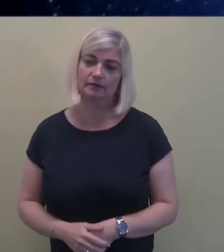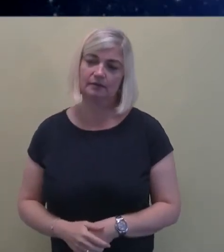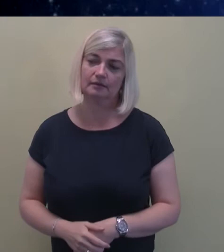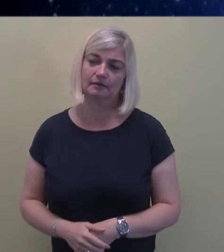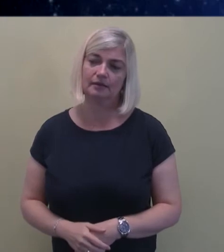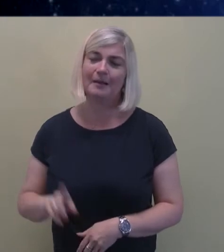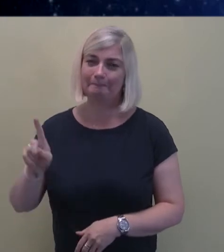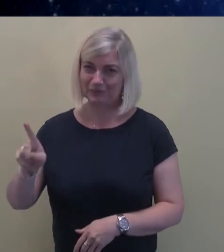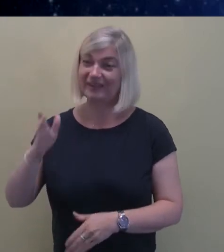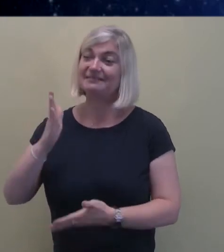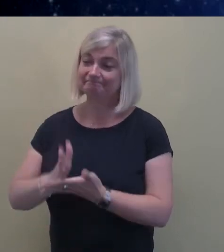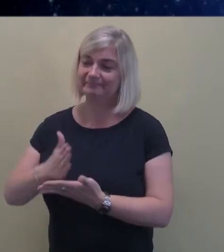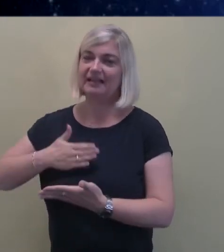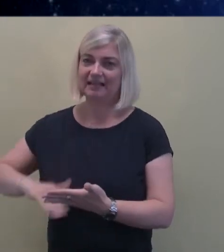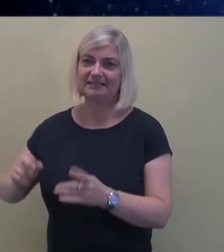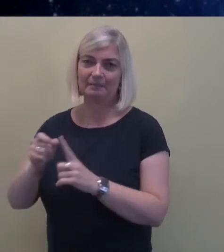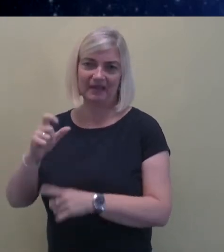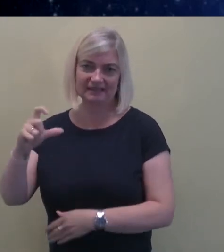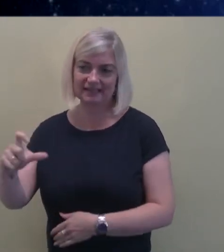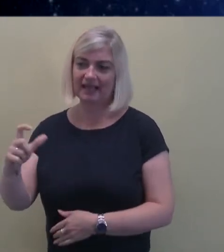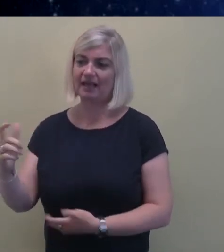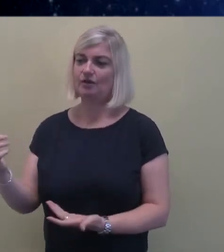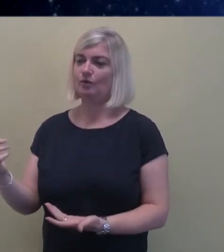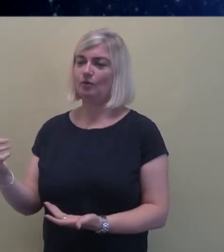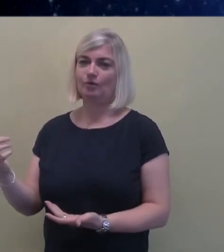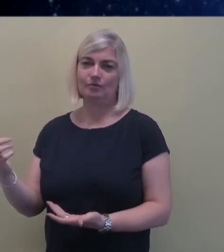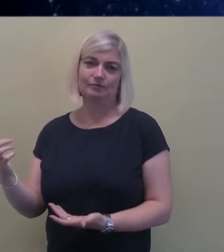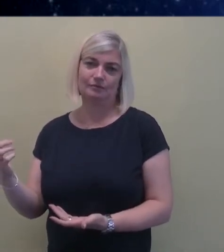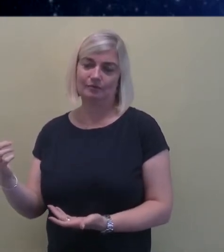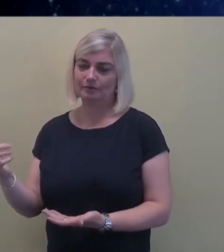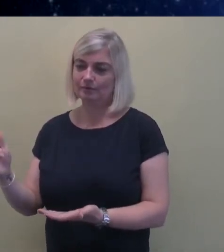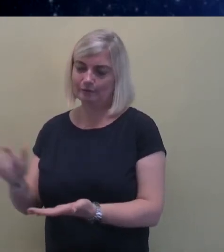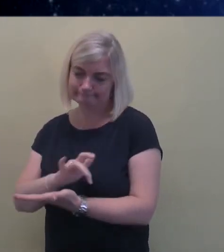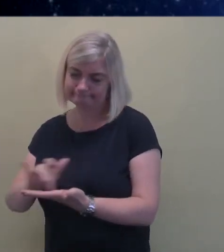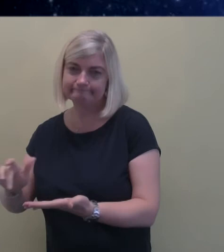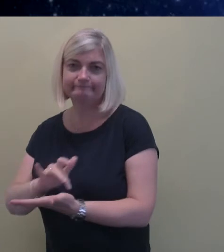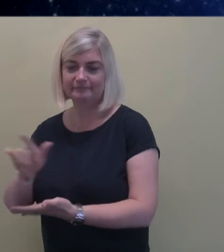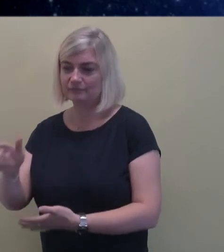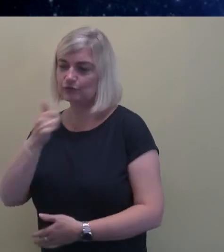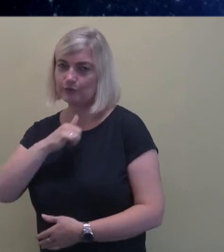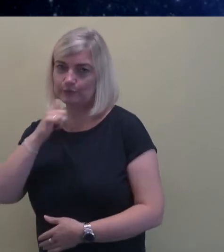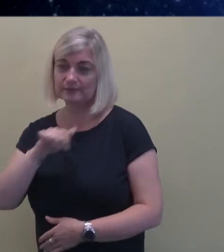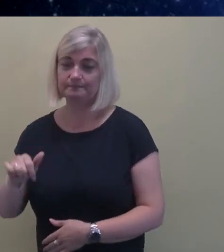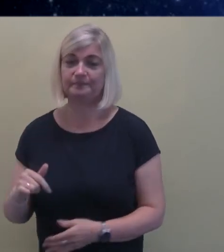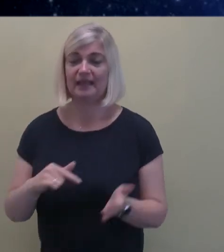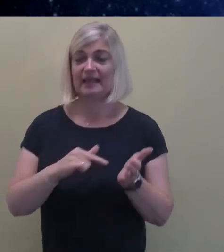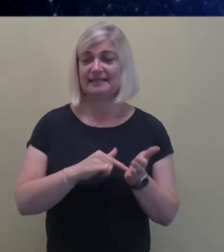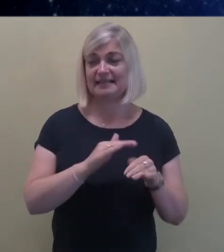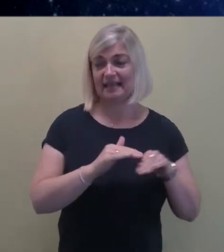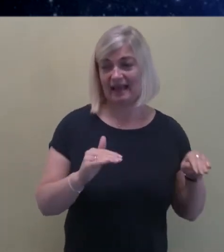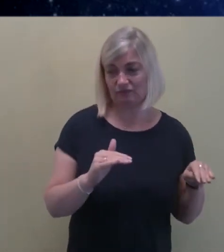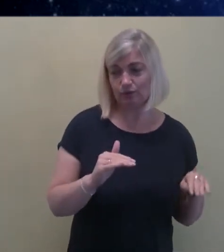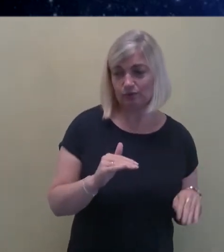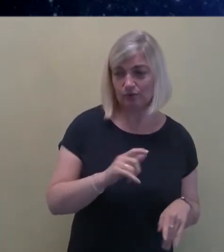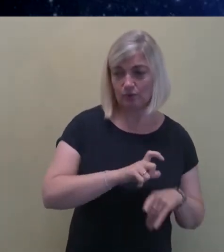work placement is industry placement is mandatory for T level, we made sure that we're not going to